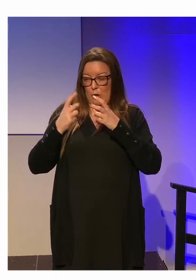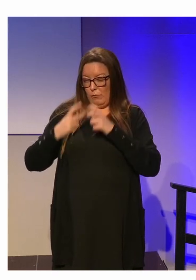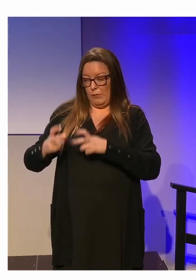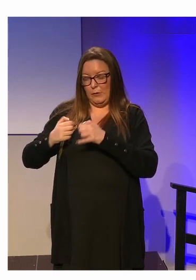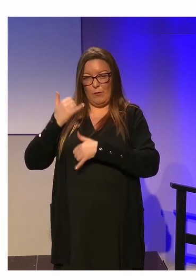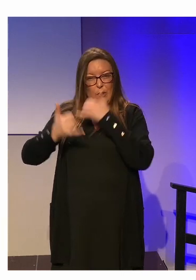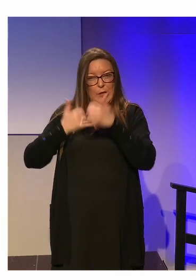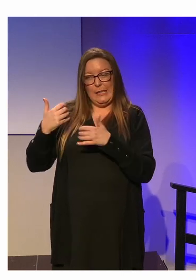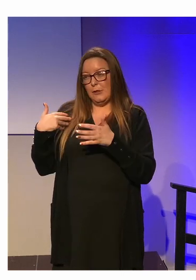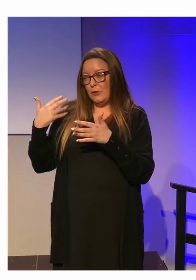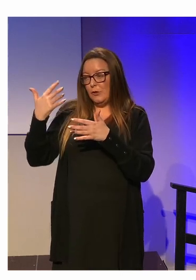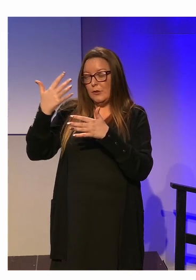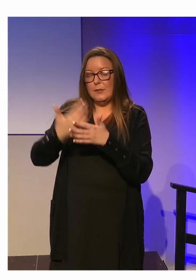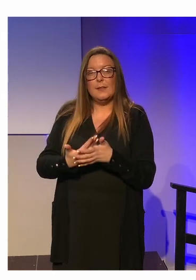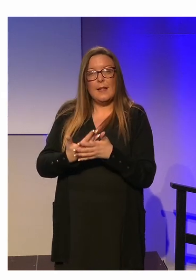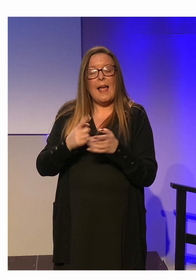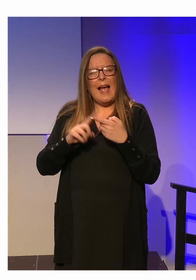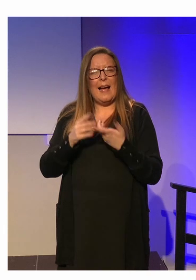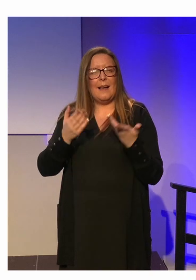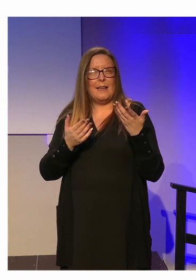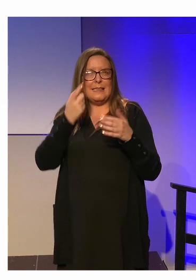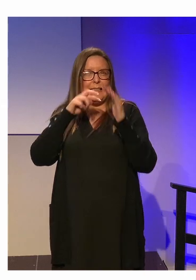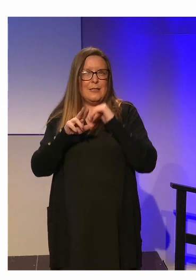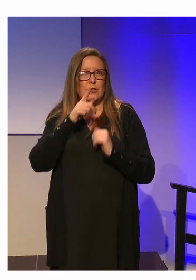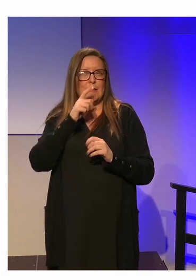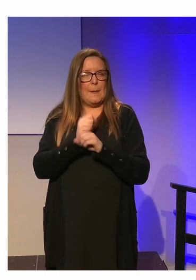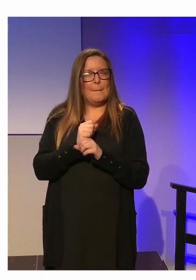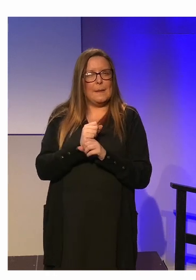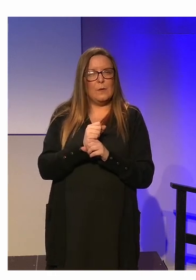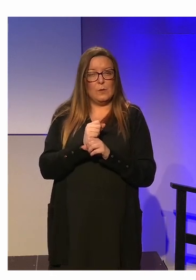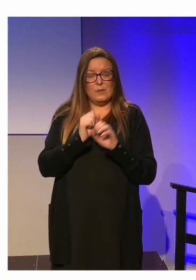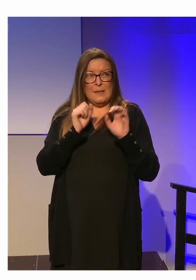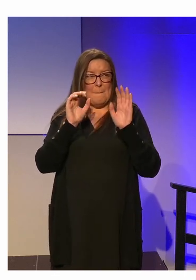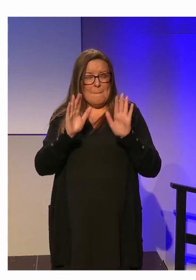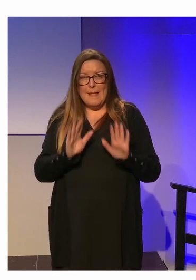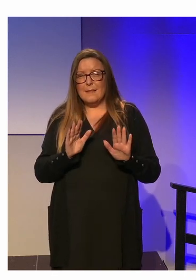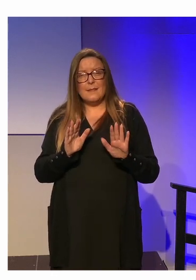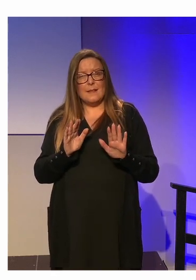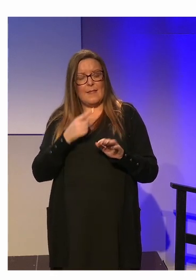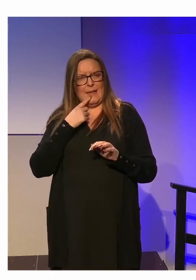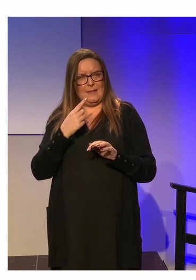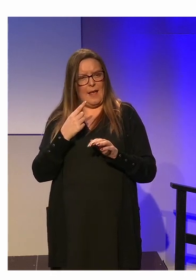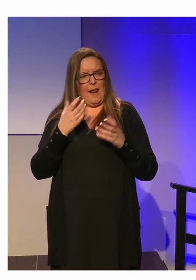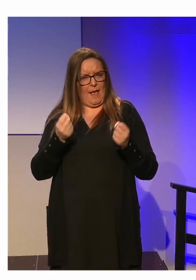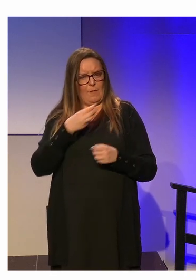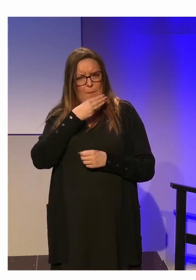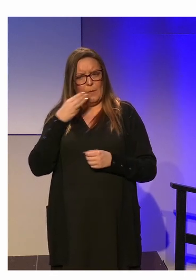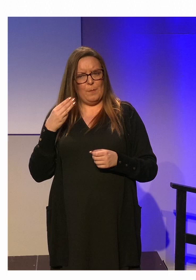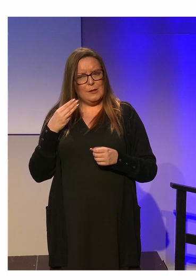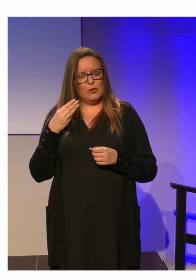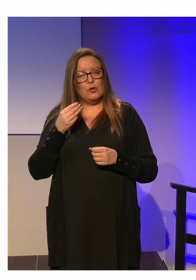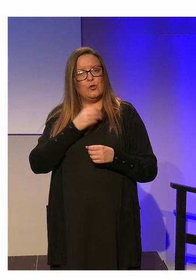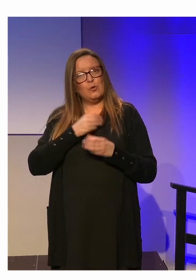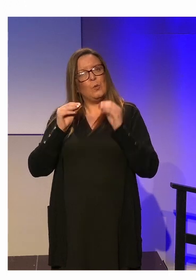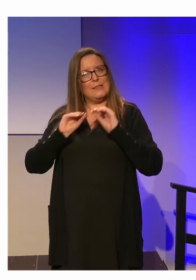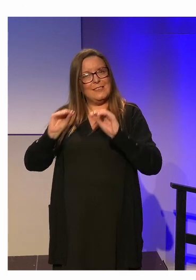And the way that teachers talked about it was amazing. They said it gives me permission to teach